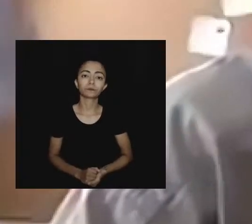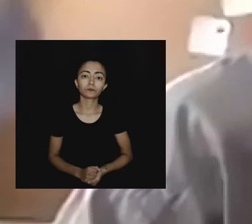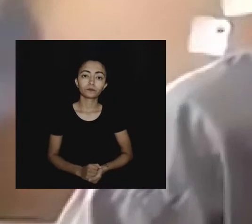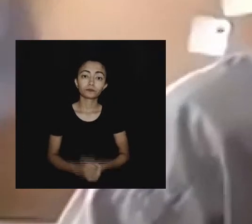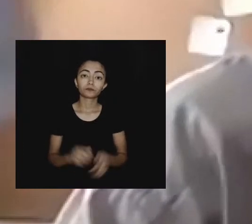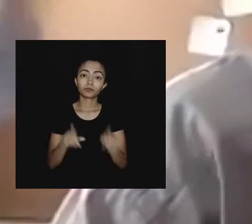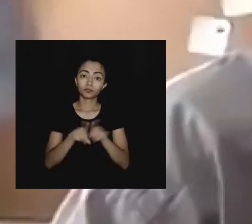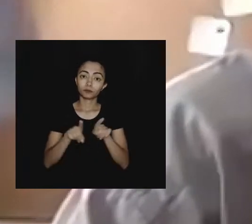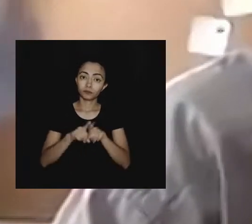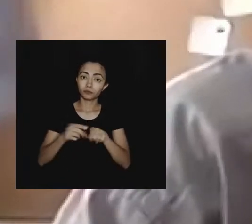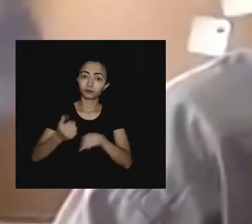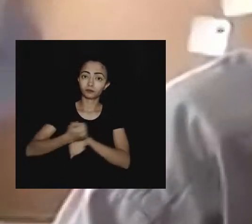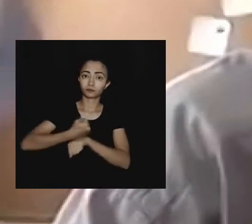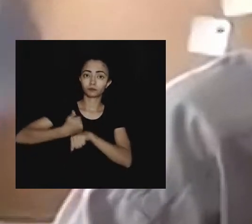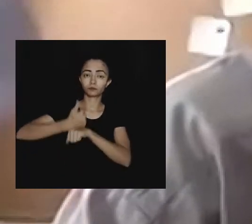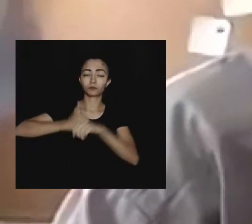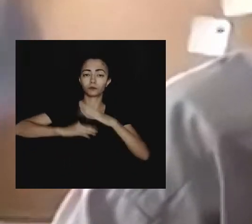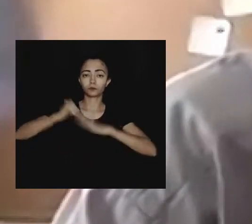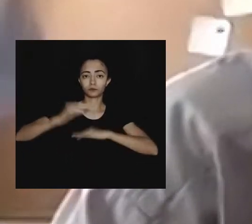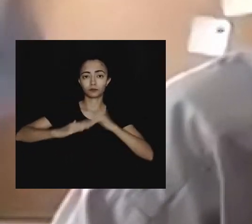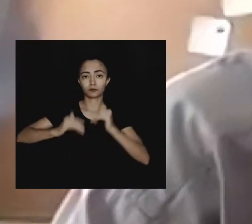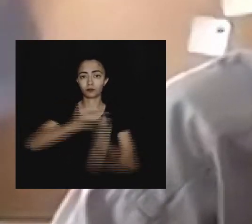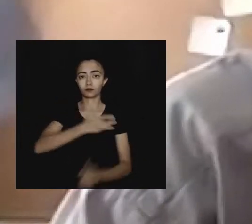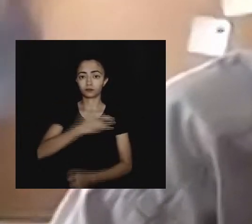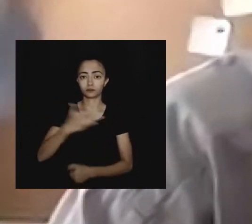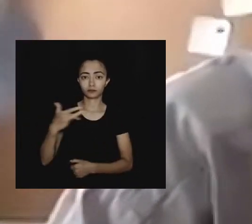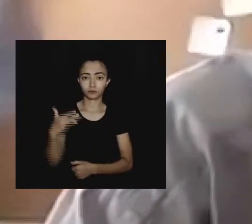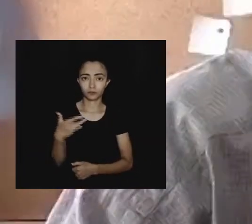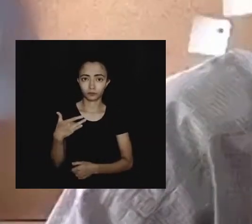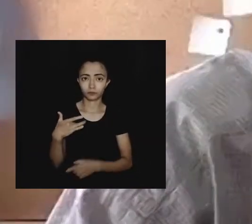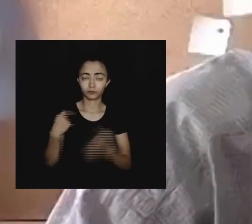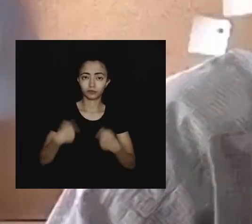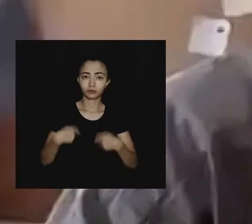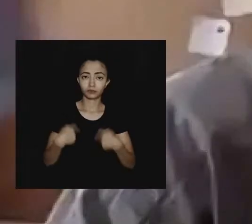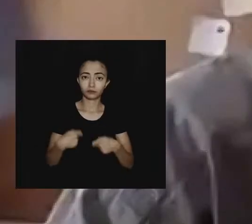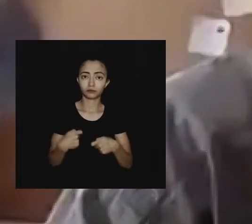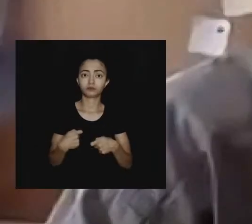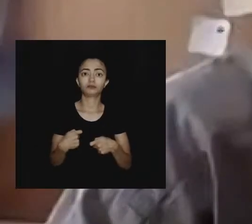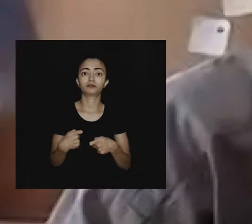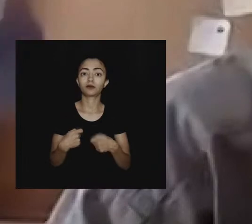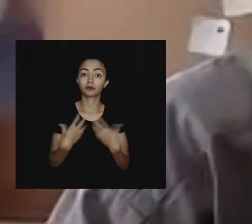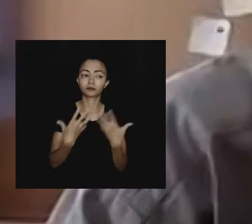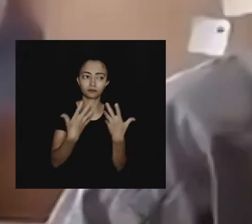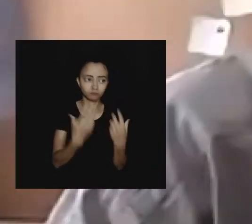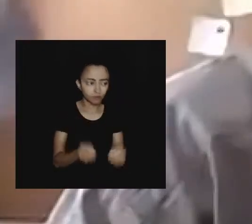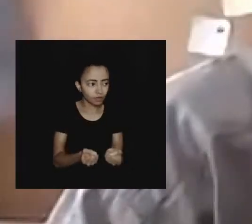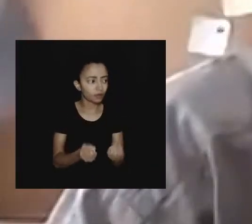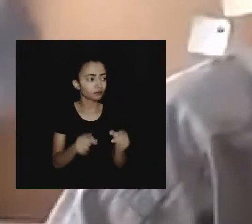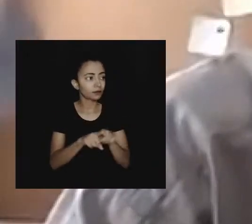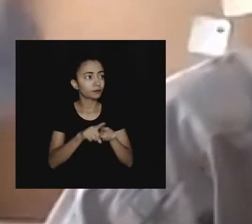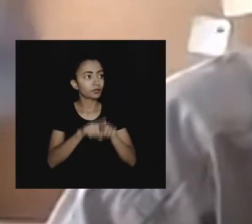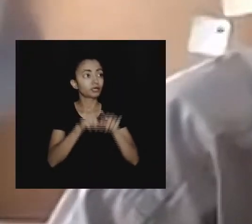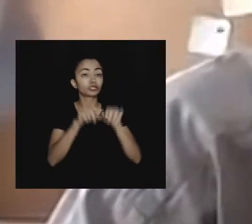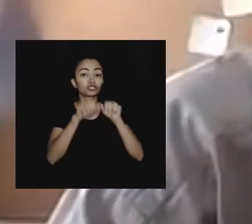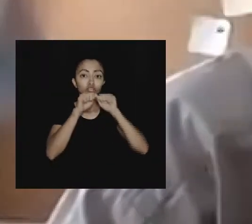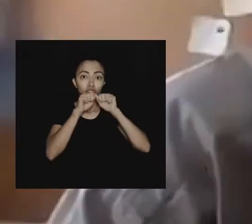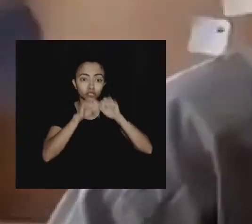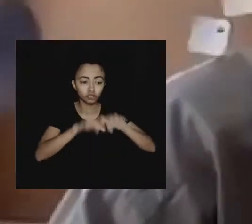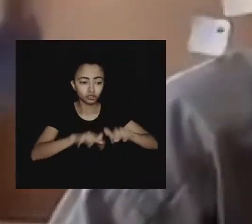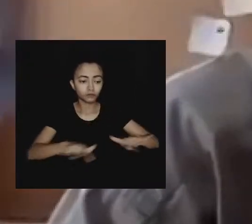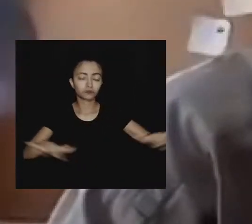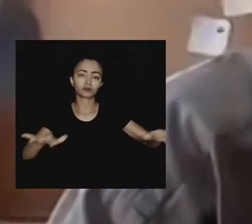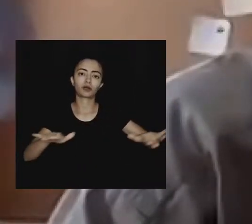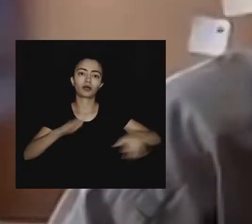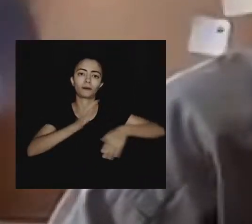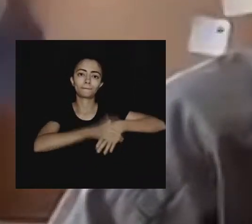intentions. May all the health providers adopt, disclose, and